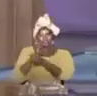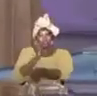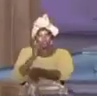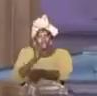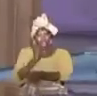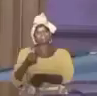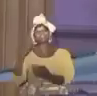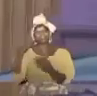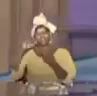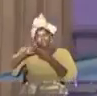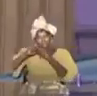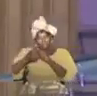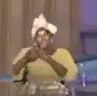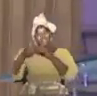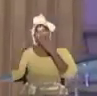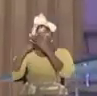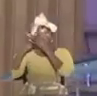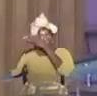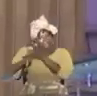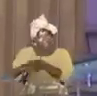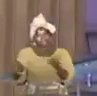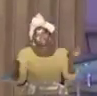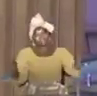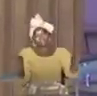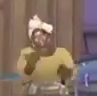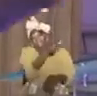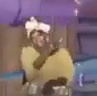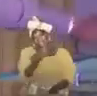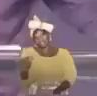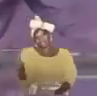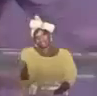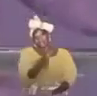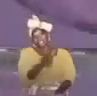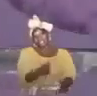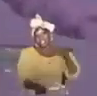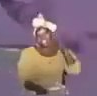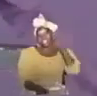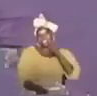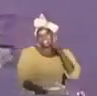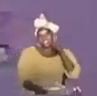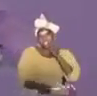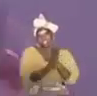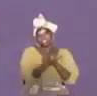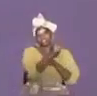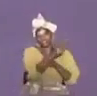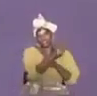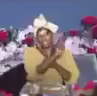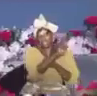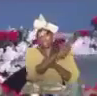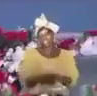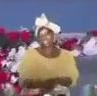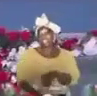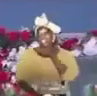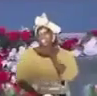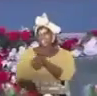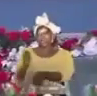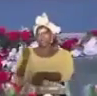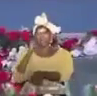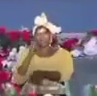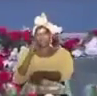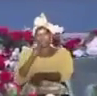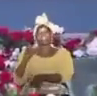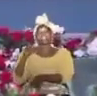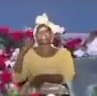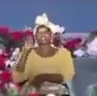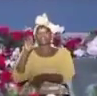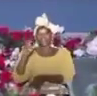Both 12 years. A 12-year-old girl about to lose her life, a 12-year-old woman. And if